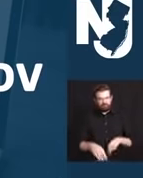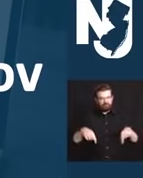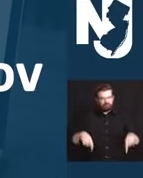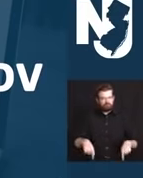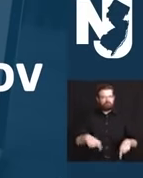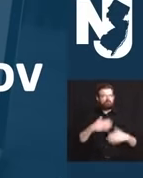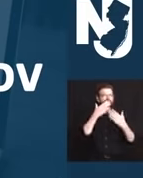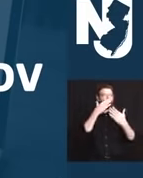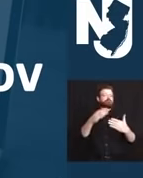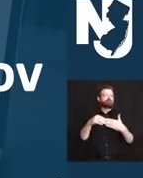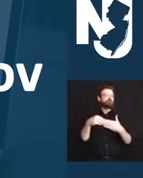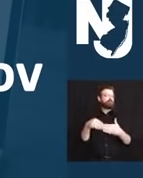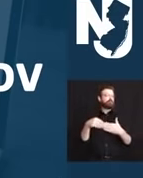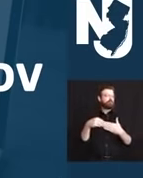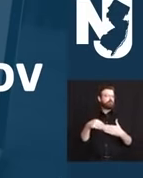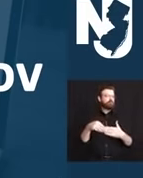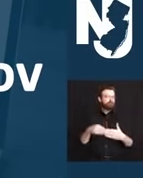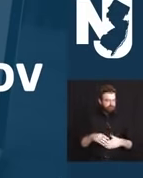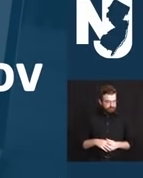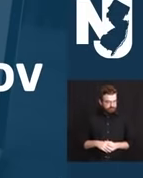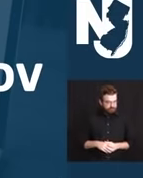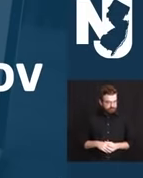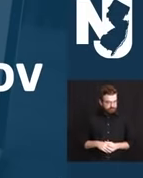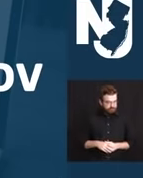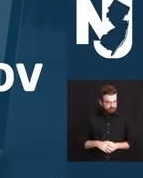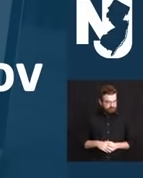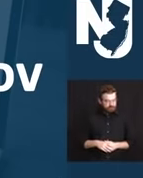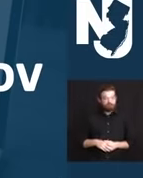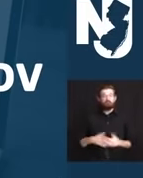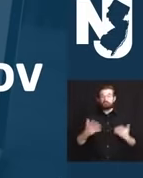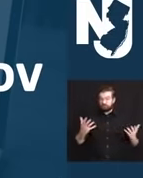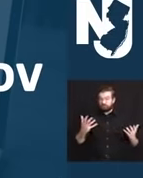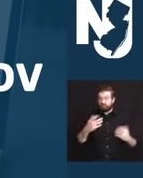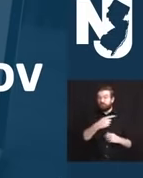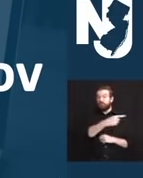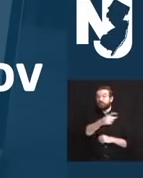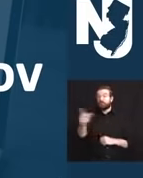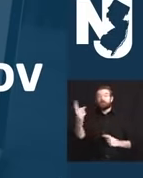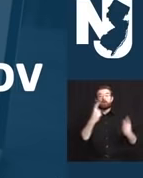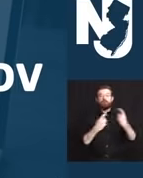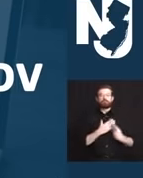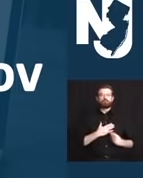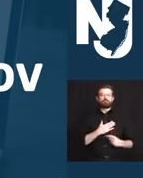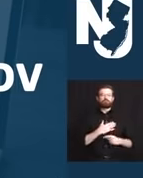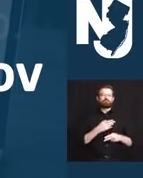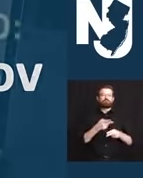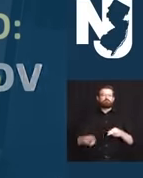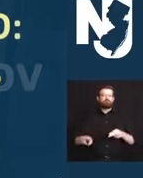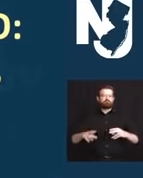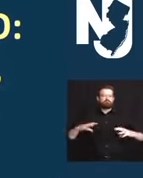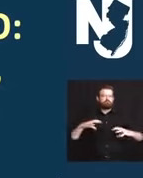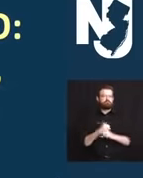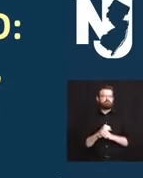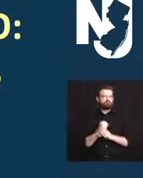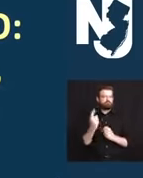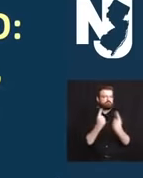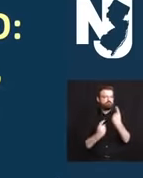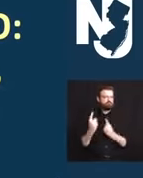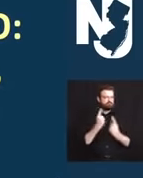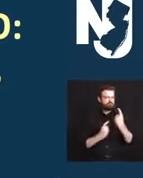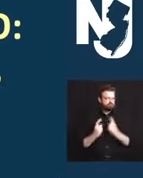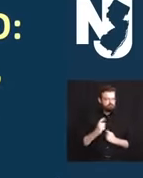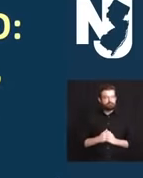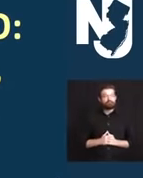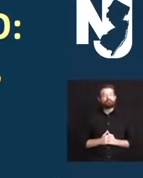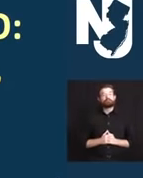be fairly crisp and economical with your questions. I want to start today by offering my prayers, and I know my